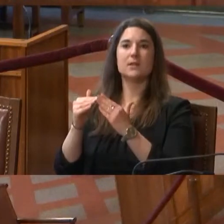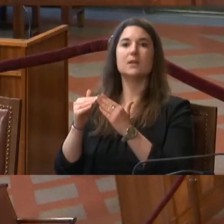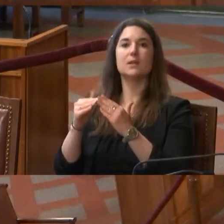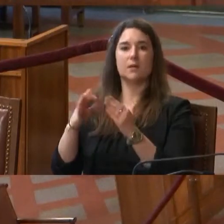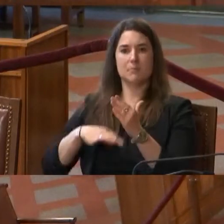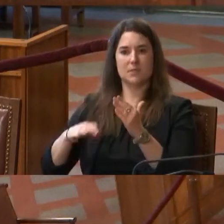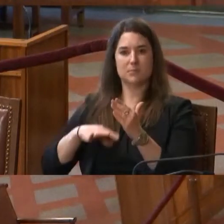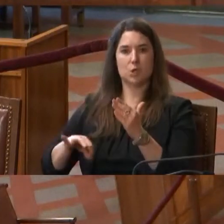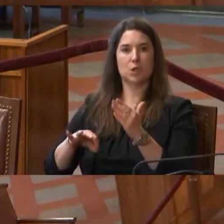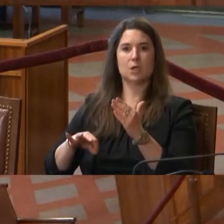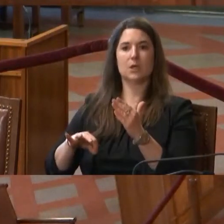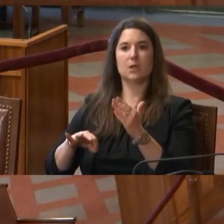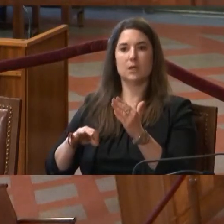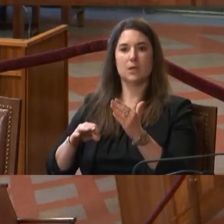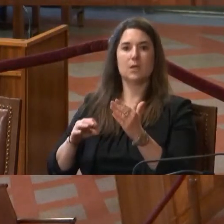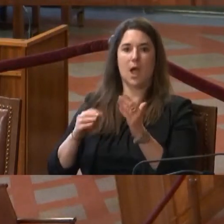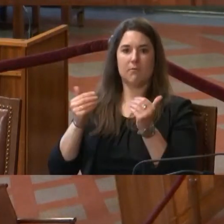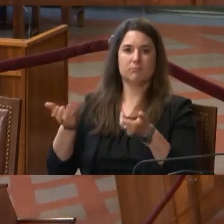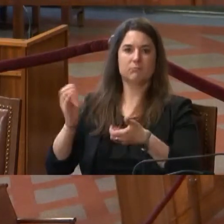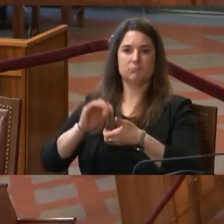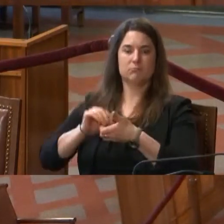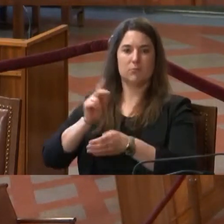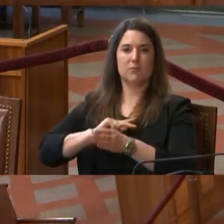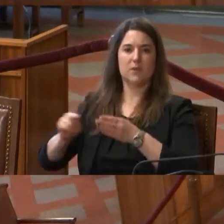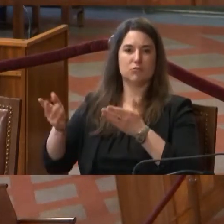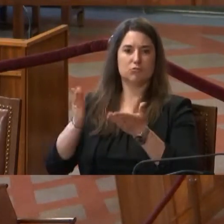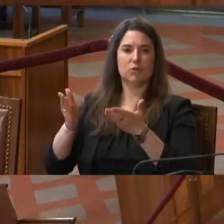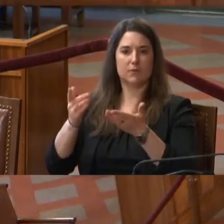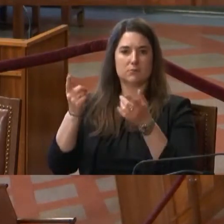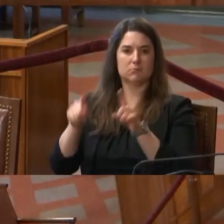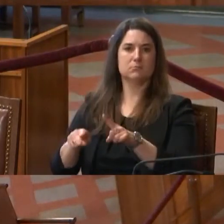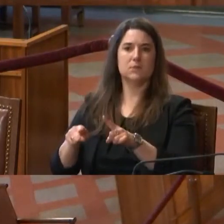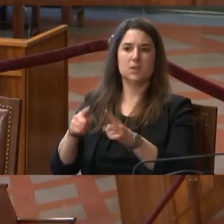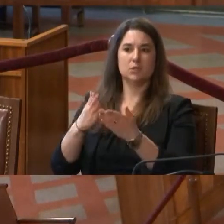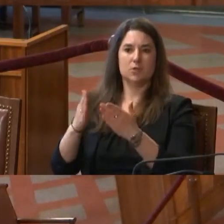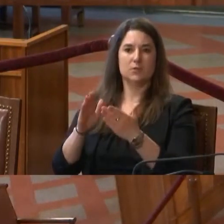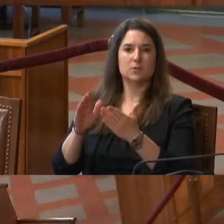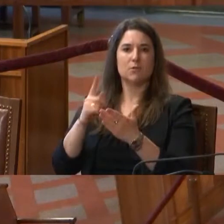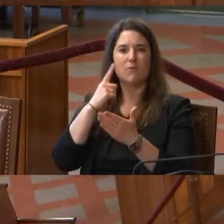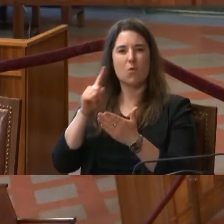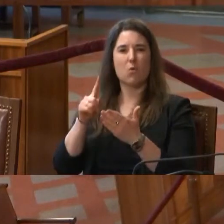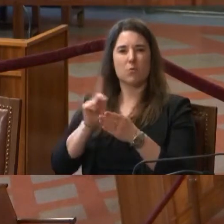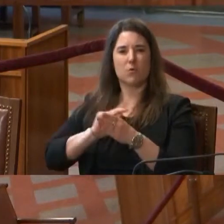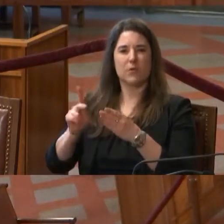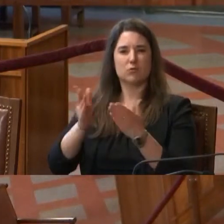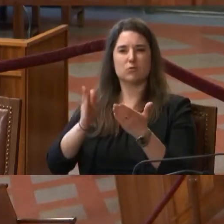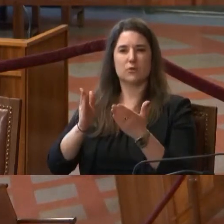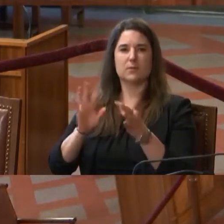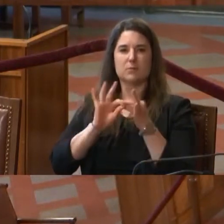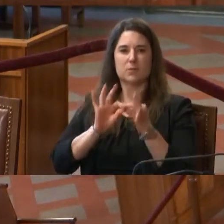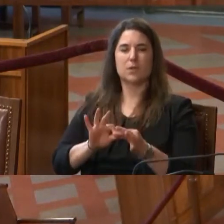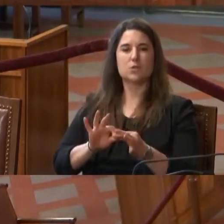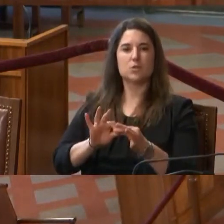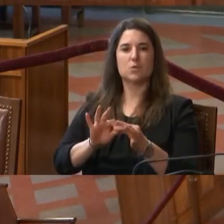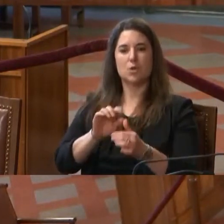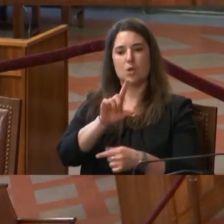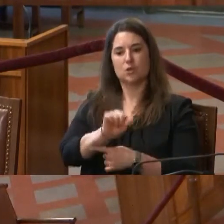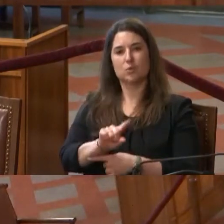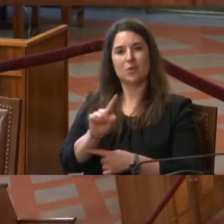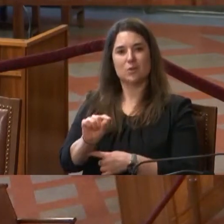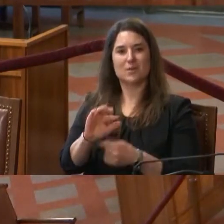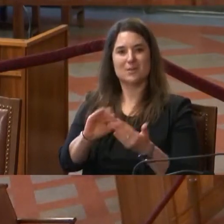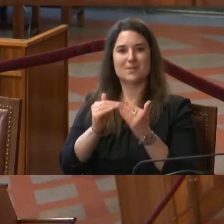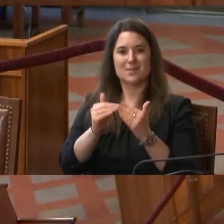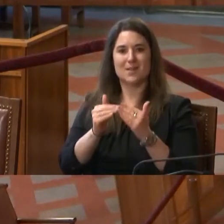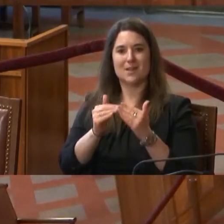providing that the city of Pittsburgh enter into a professional services agreement with service provider for professional services in connection with the 2020